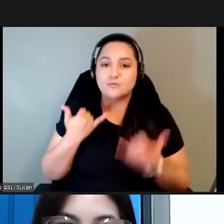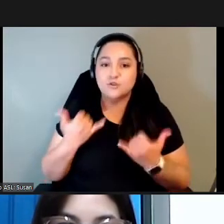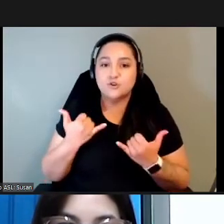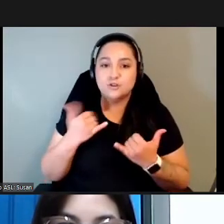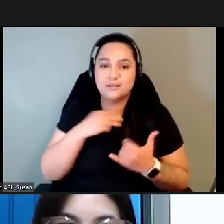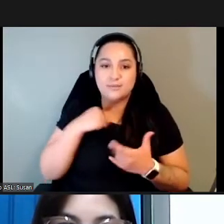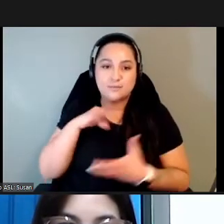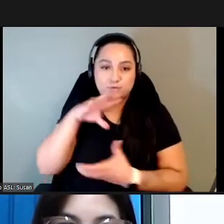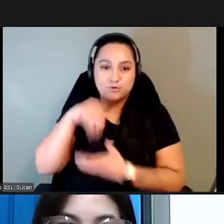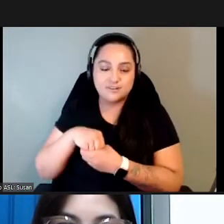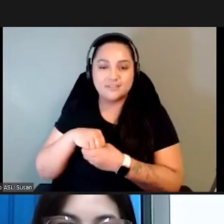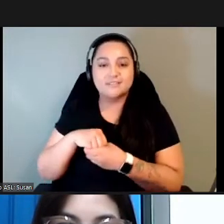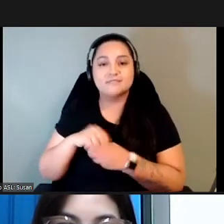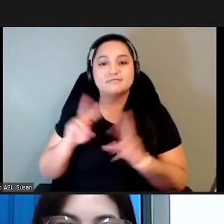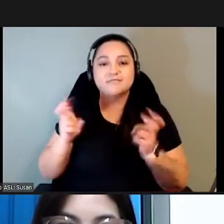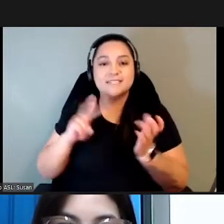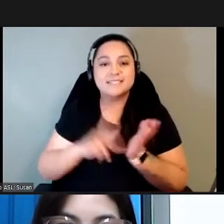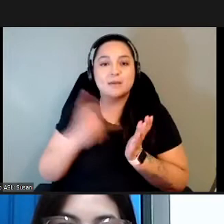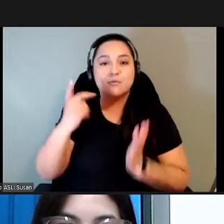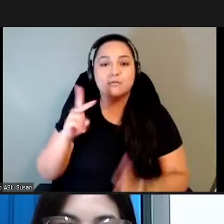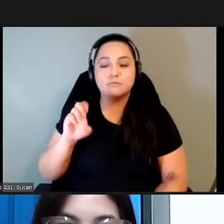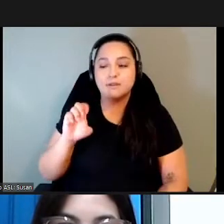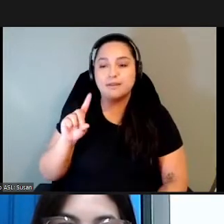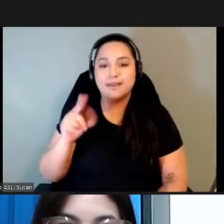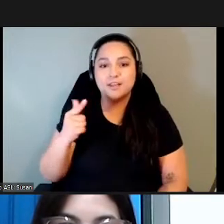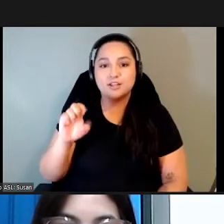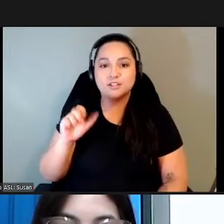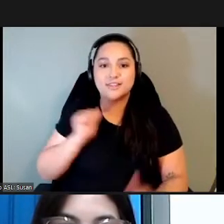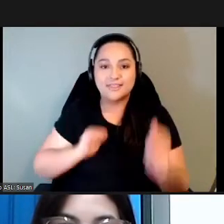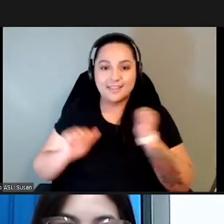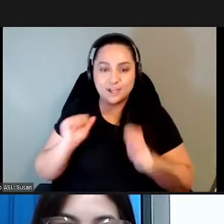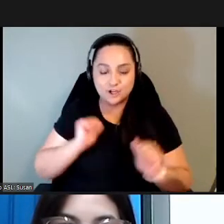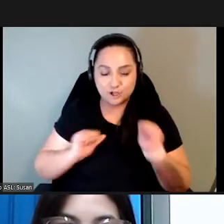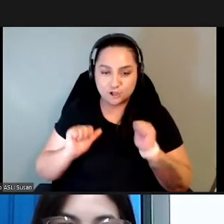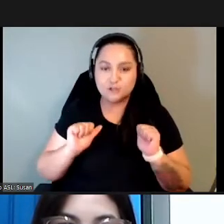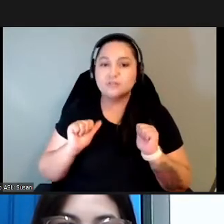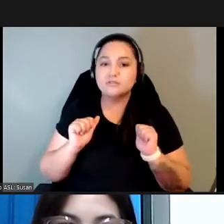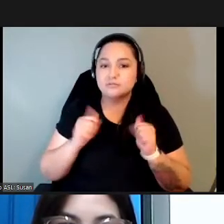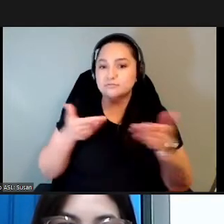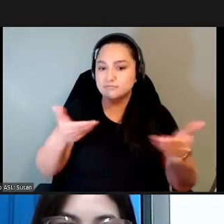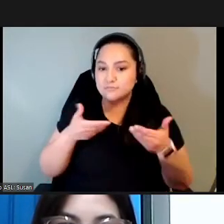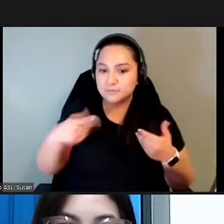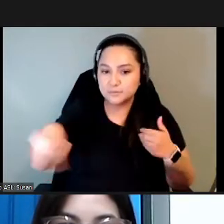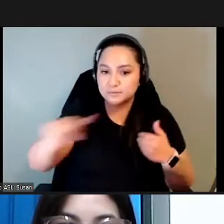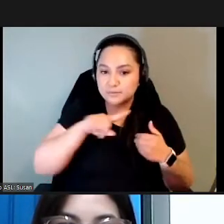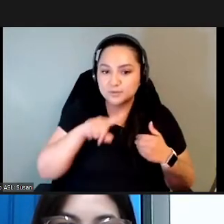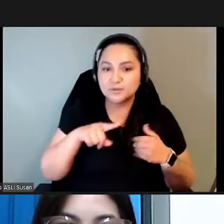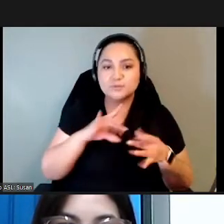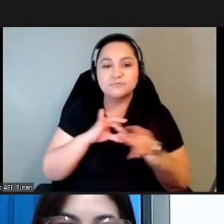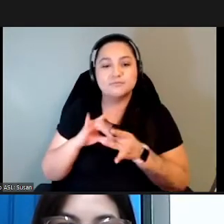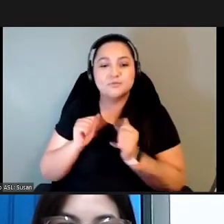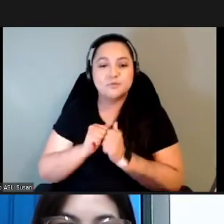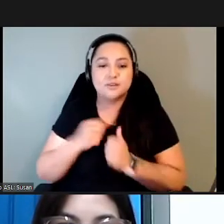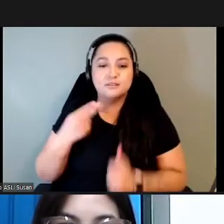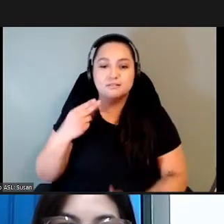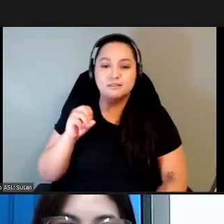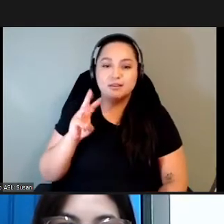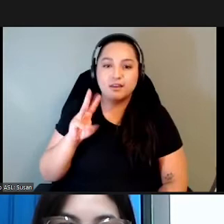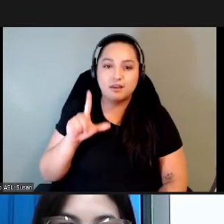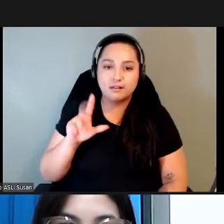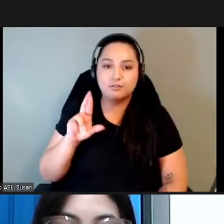Theater. I am proud to be welcoming you on behalf of HowlRound, Theater Commons, and Jamie Galoon, who co-curated this